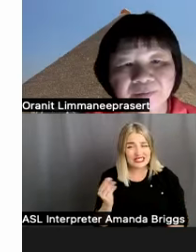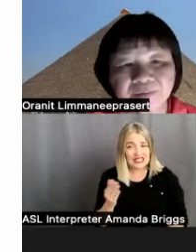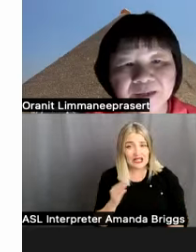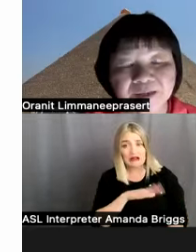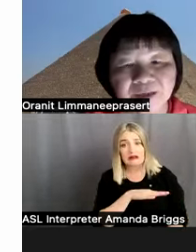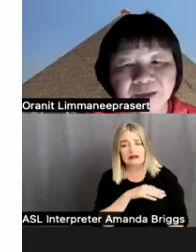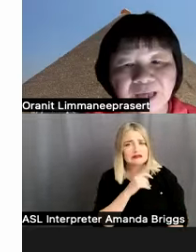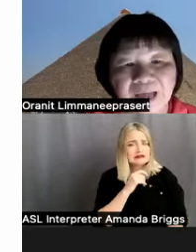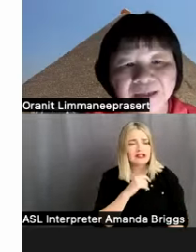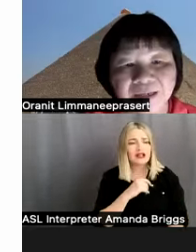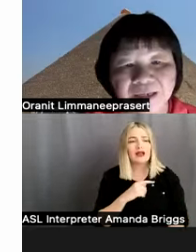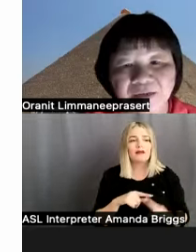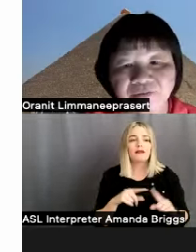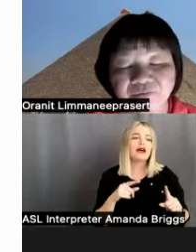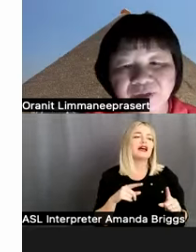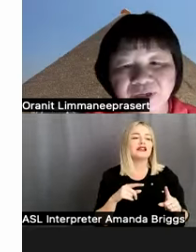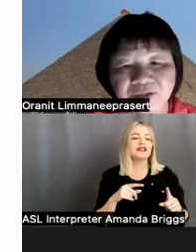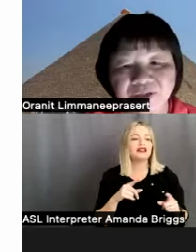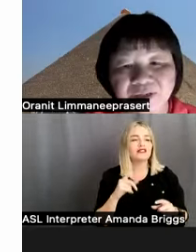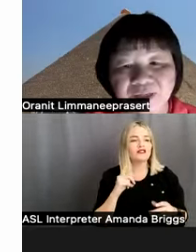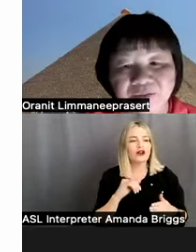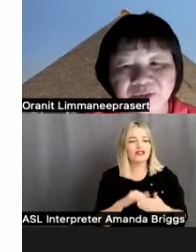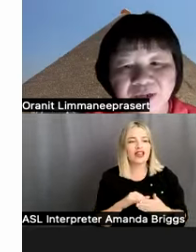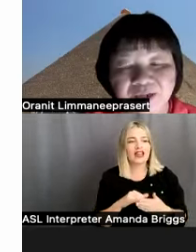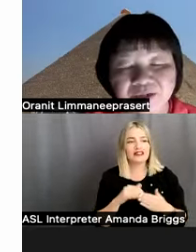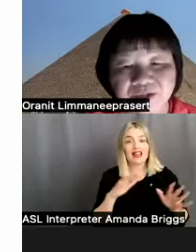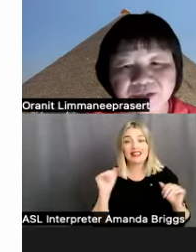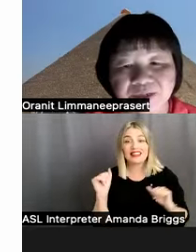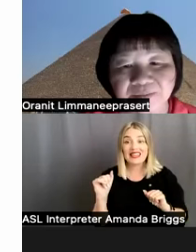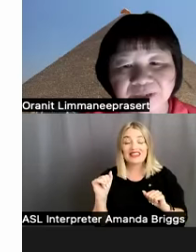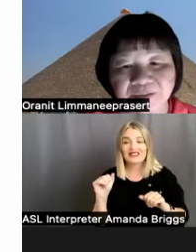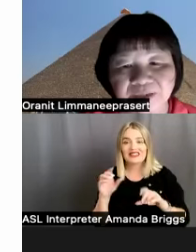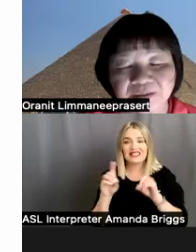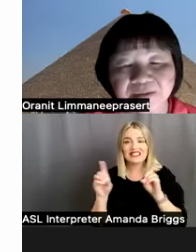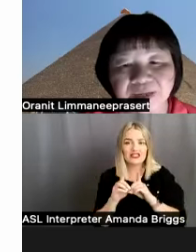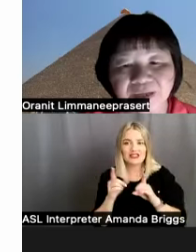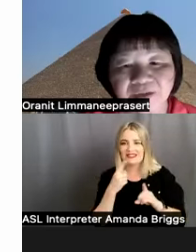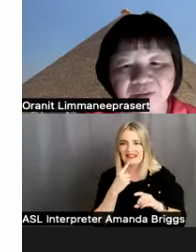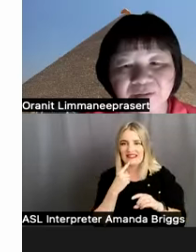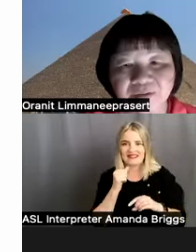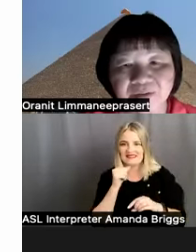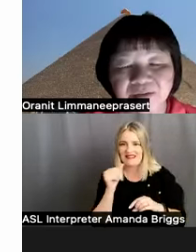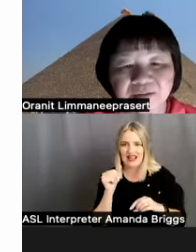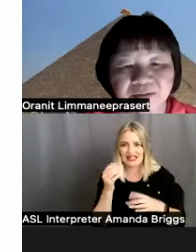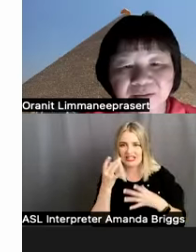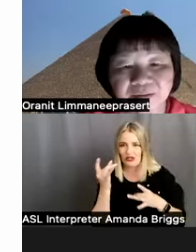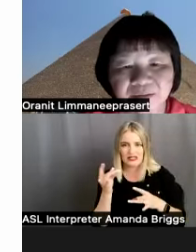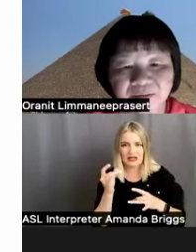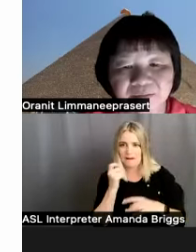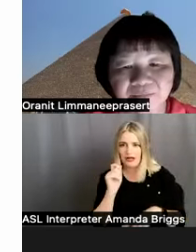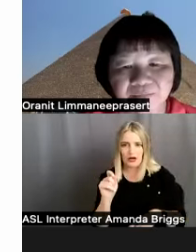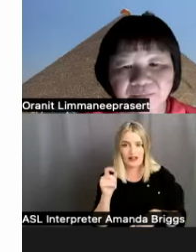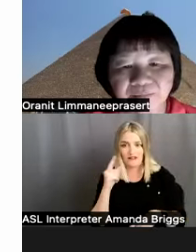believe actually on the cat leave, the district said they were not interested, period. Thank you.